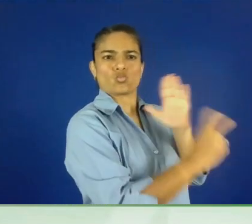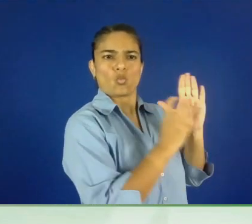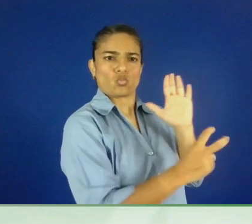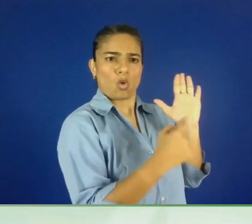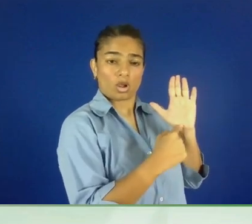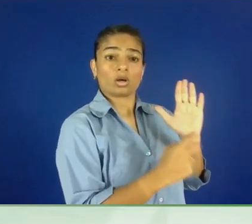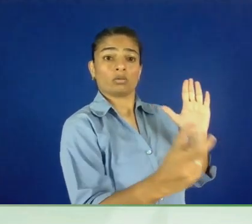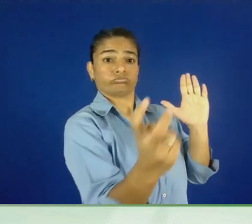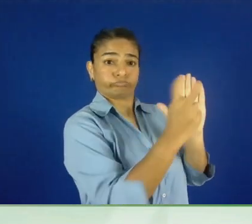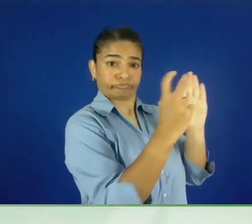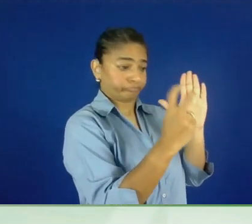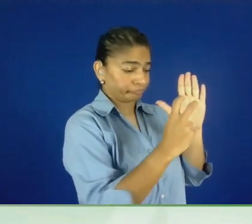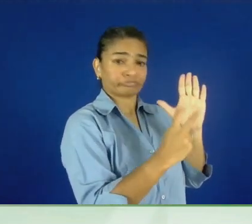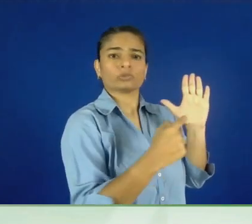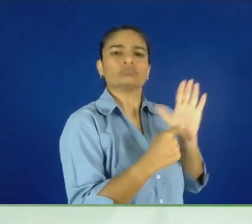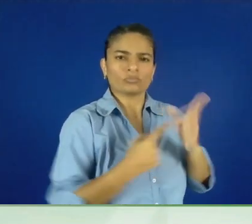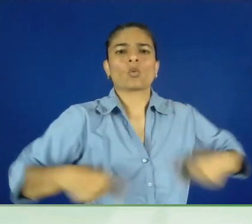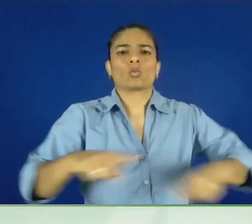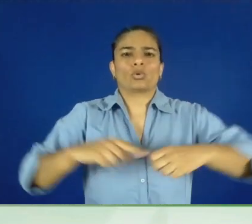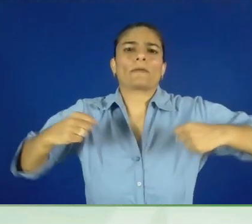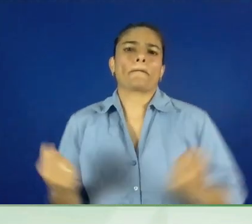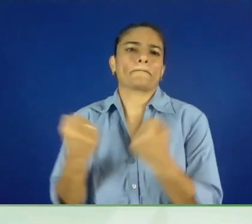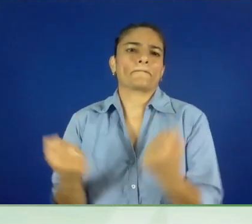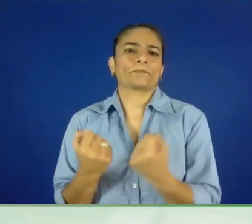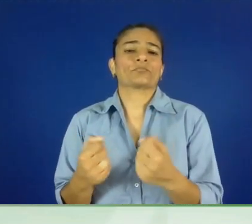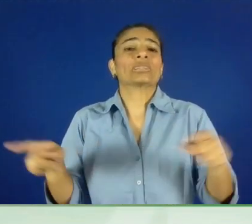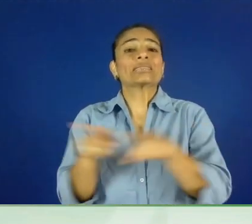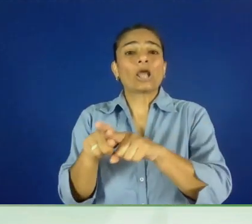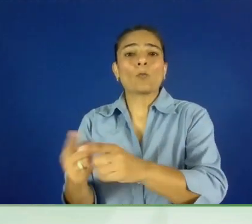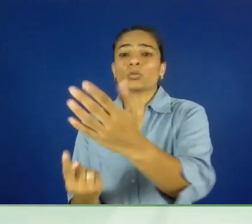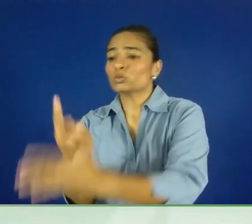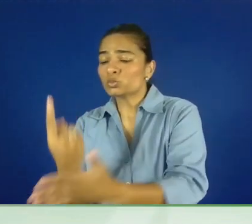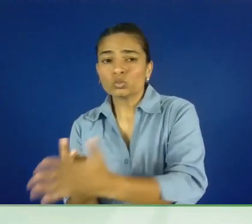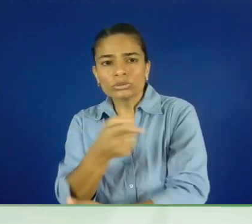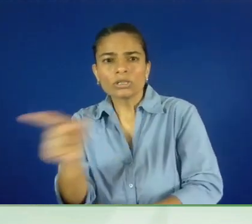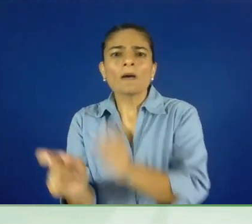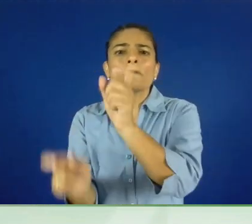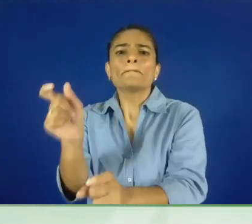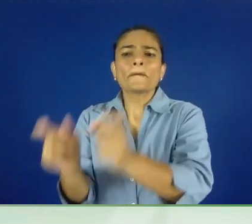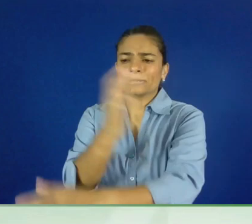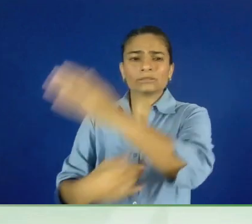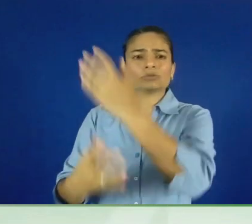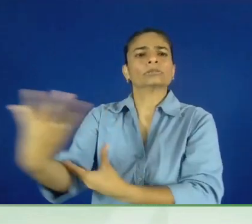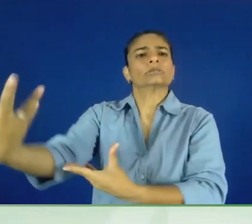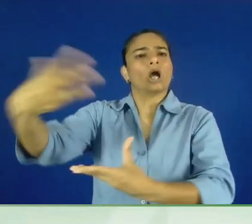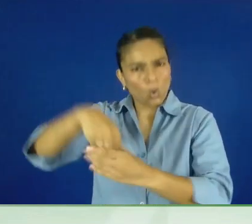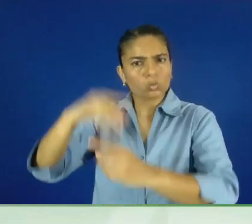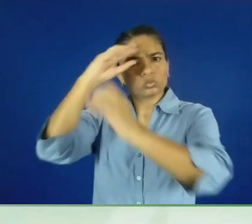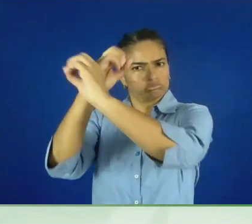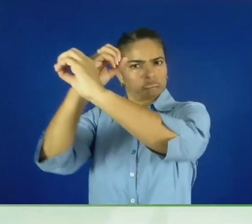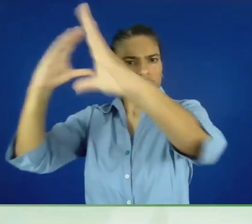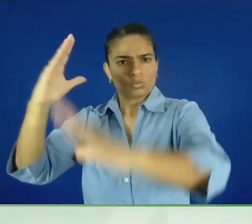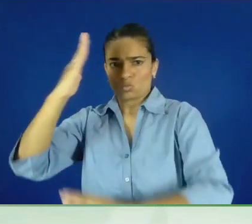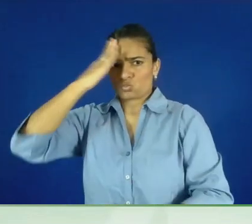the expectations that the disability is included. And if you look at the larger companies, like the Googles and Microsoft and Apples, we